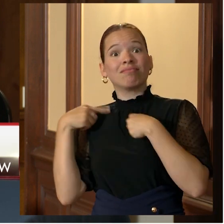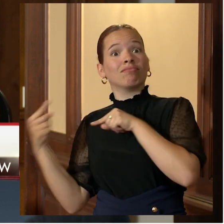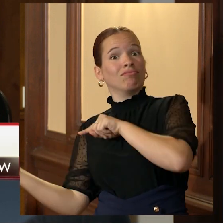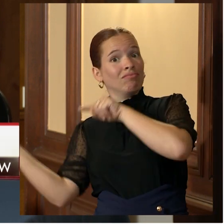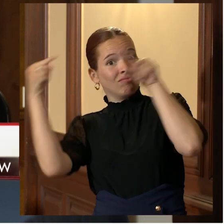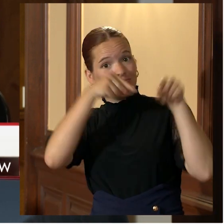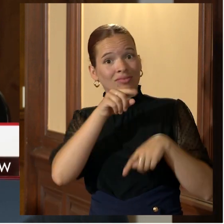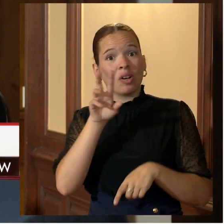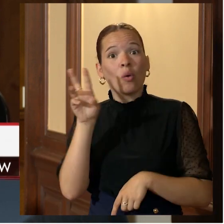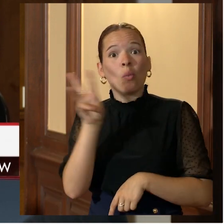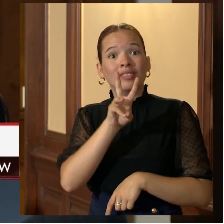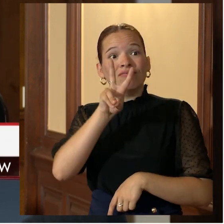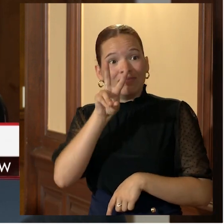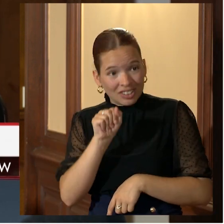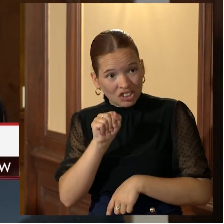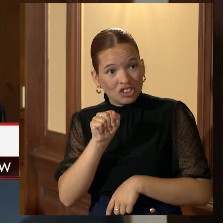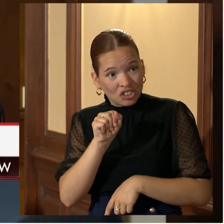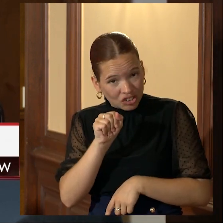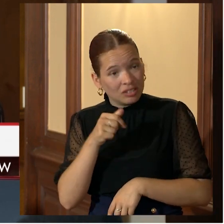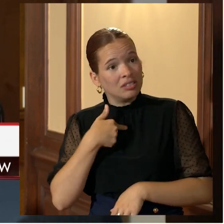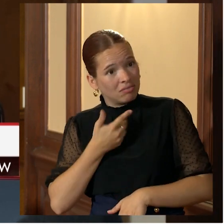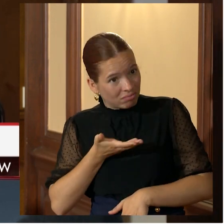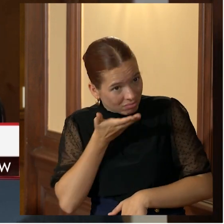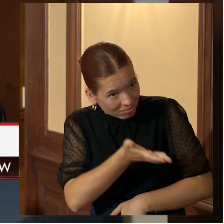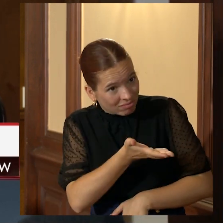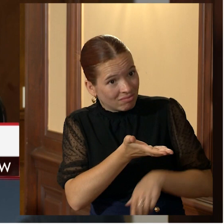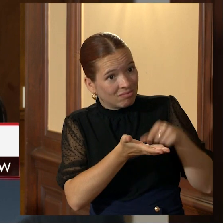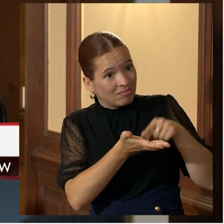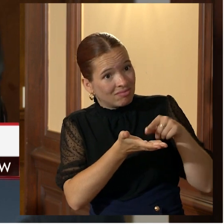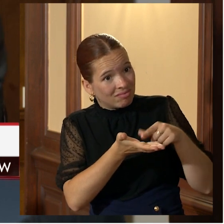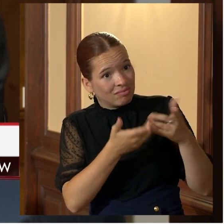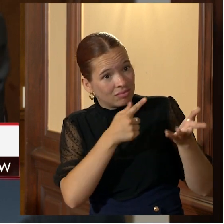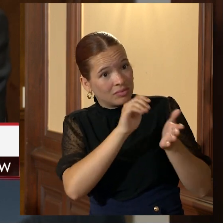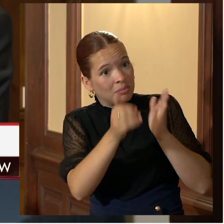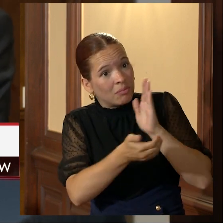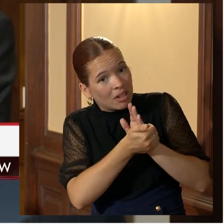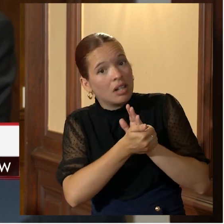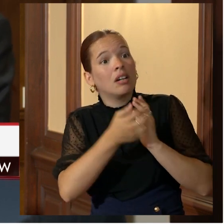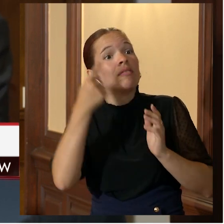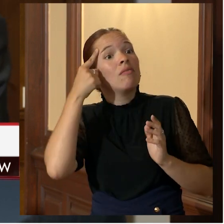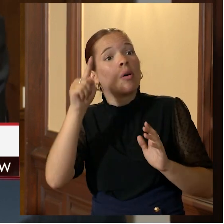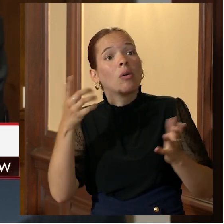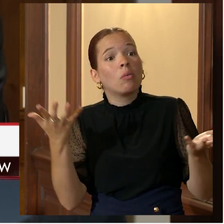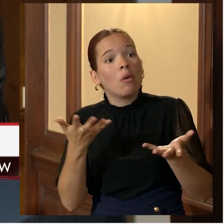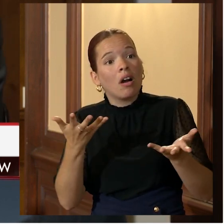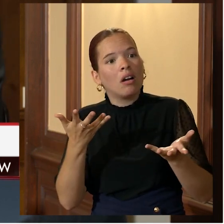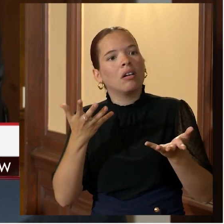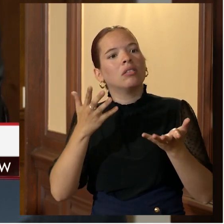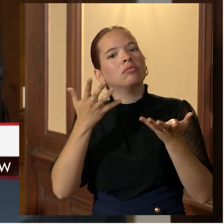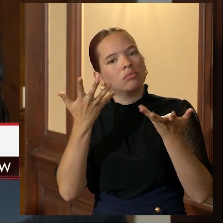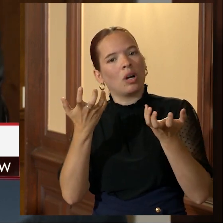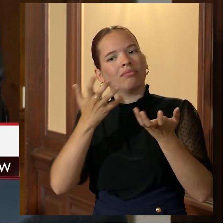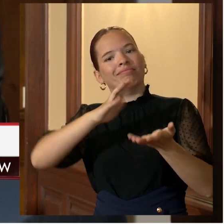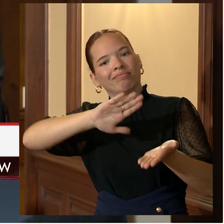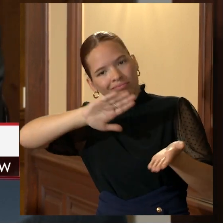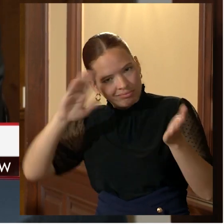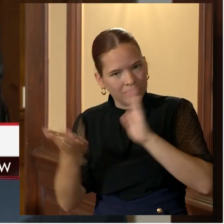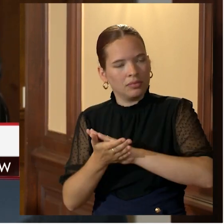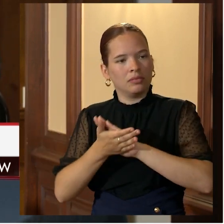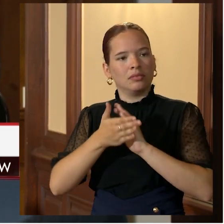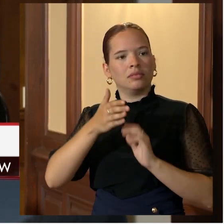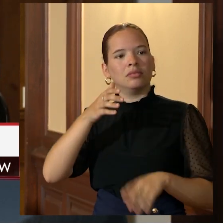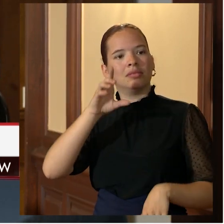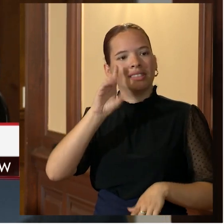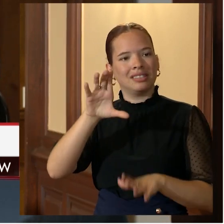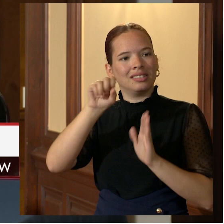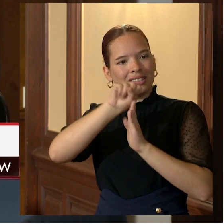introduced in the House of Delegates in West Virginia. I was joined by my brother over there, Julian Goldstein, and we put D.C.